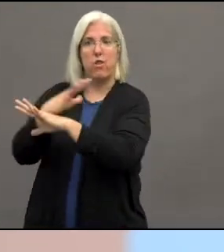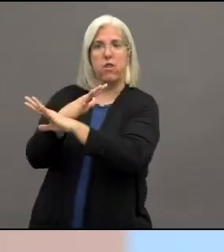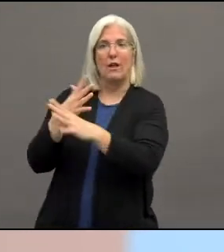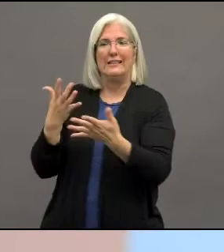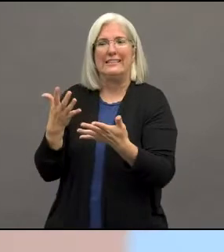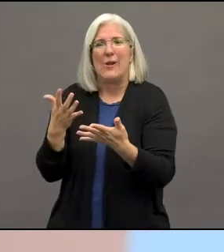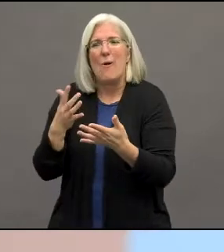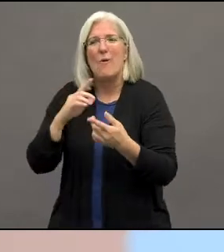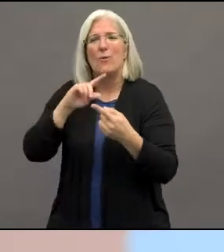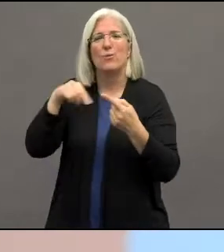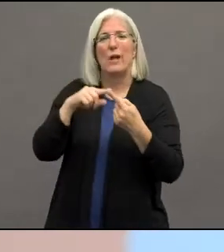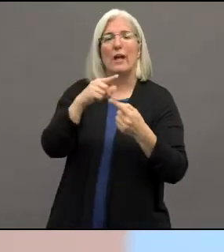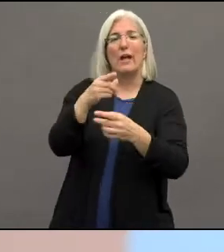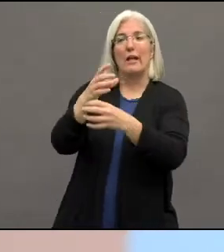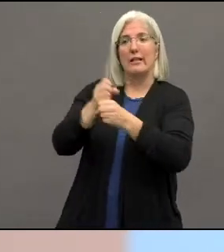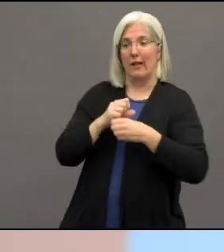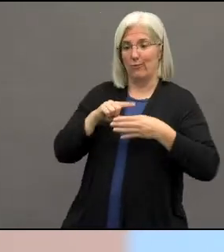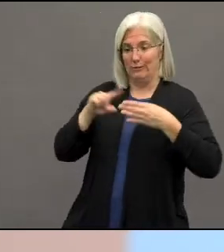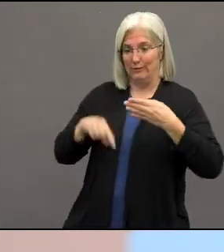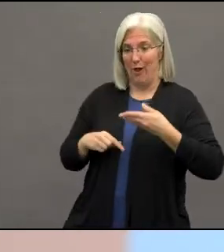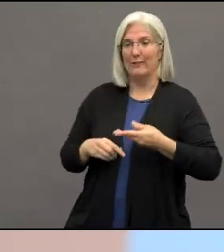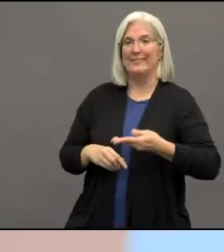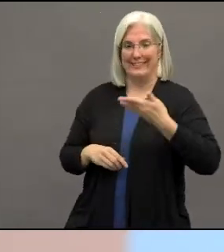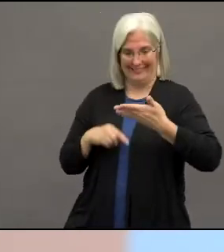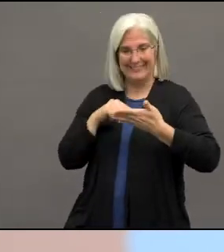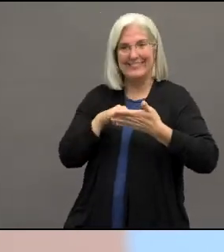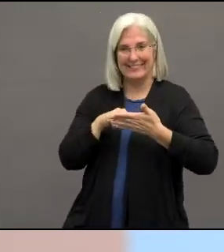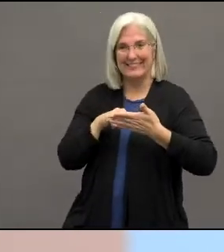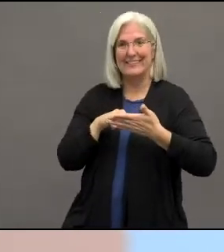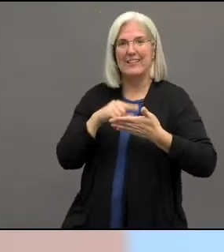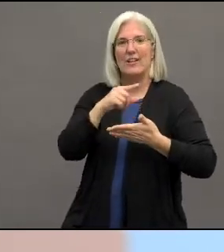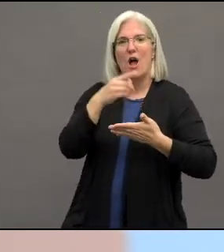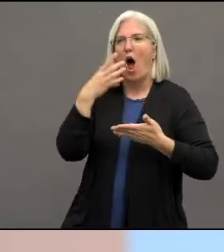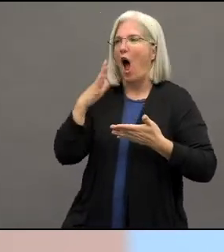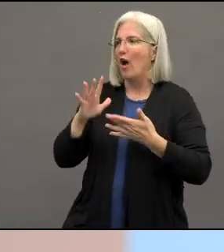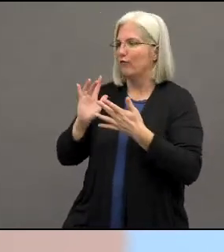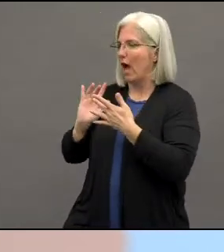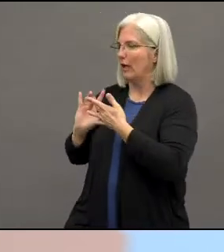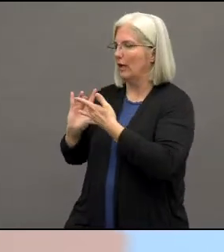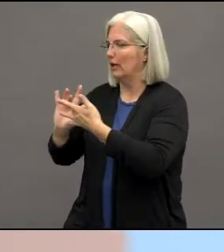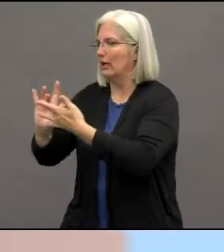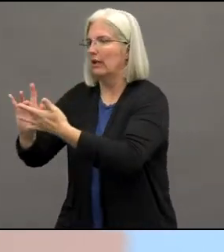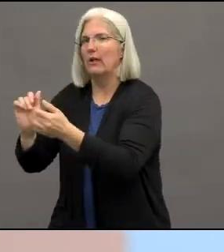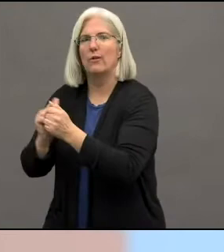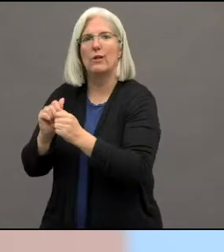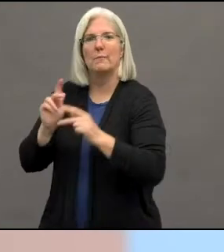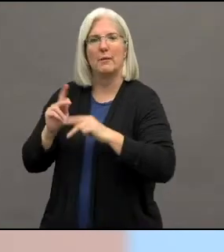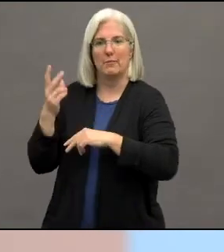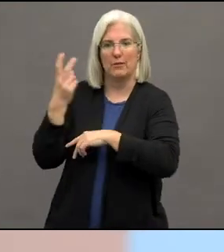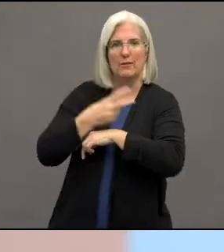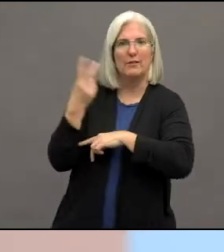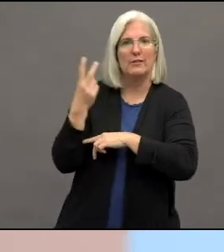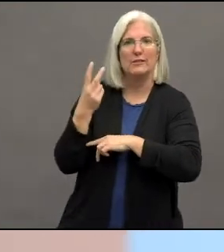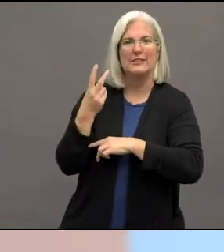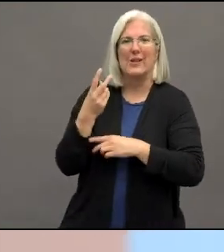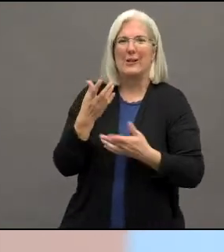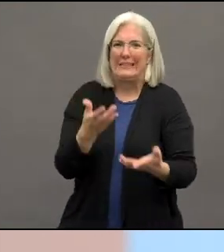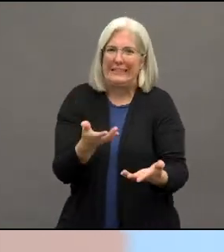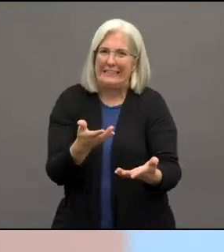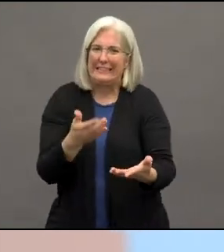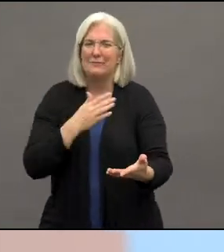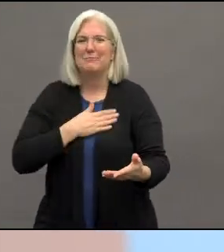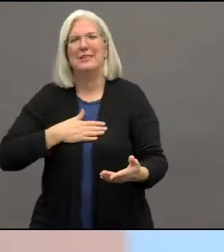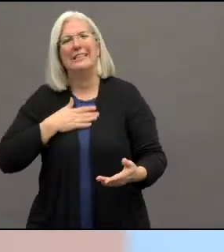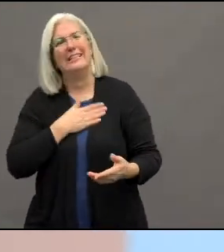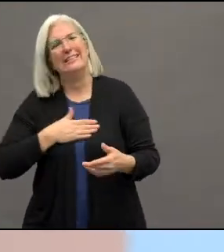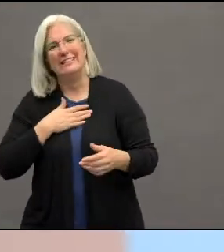in contact with other people that you don't know their status. So please, please, please avoid traveling during this holiday season